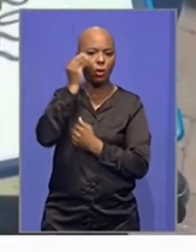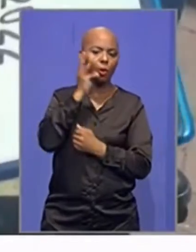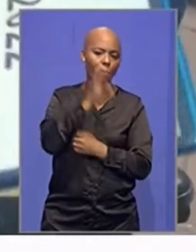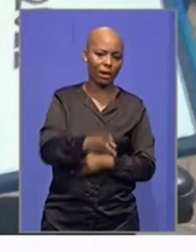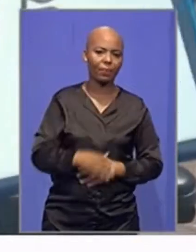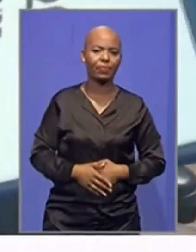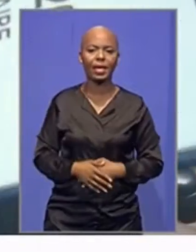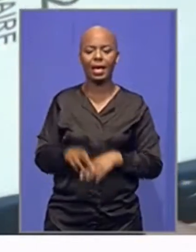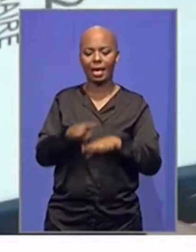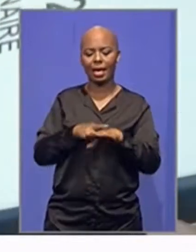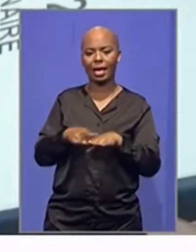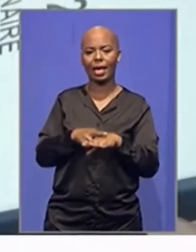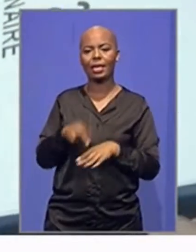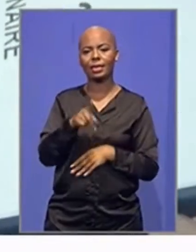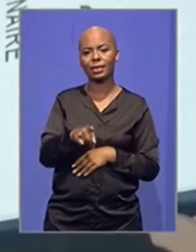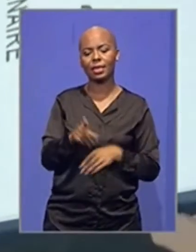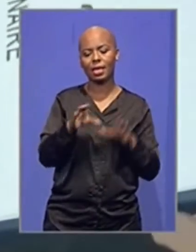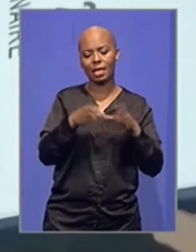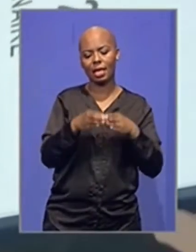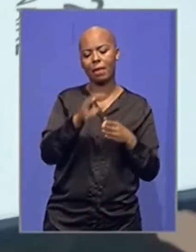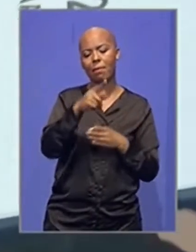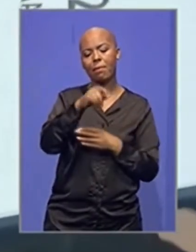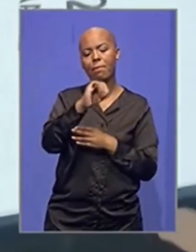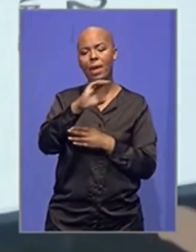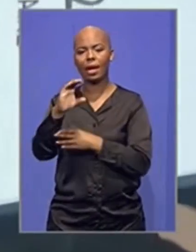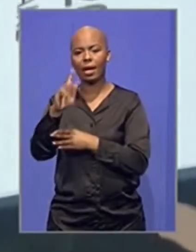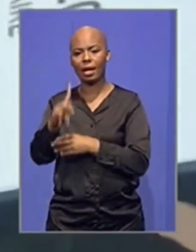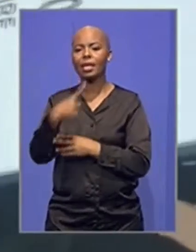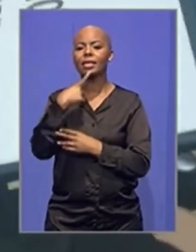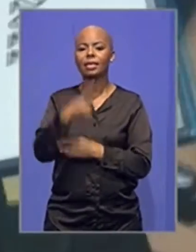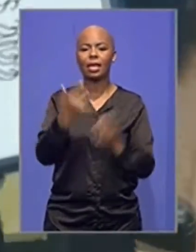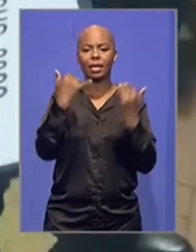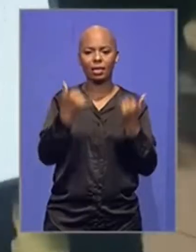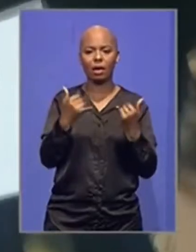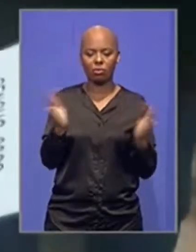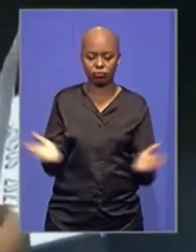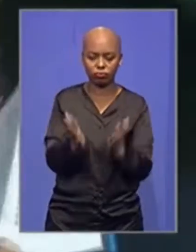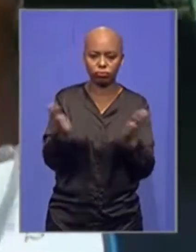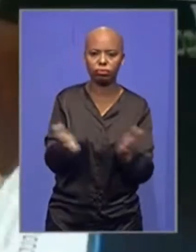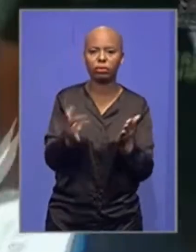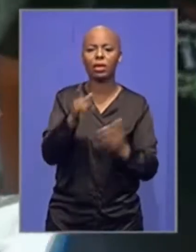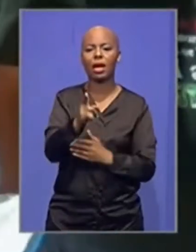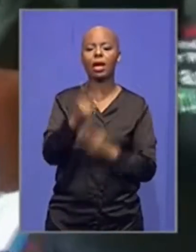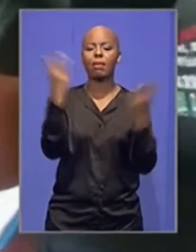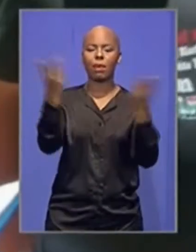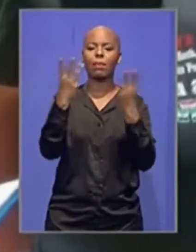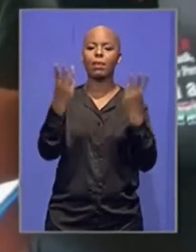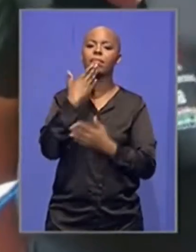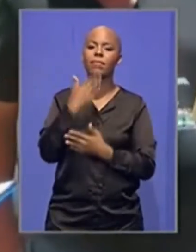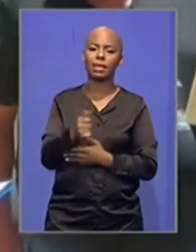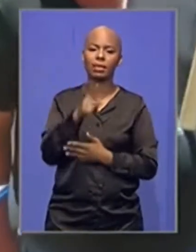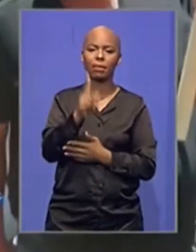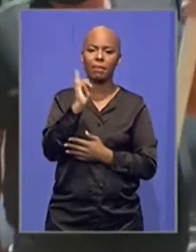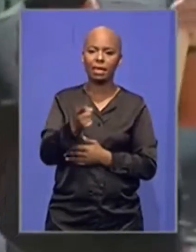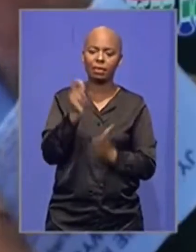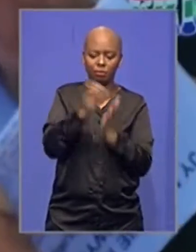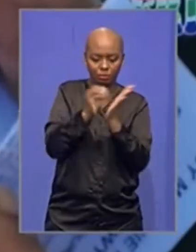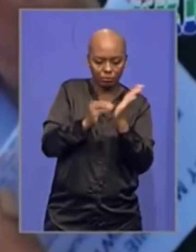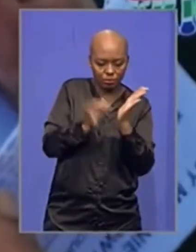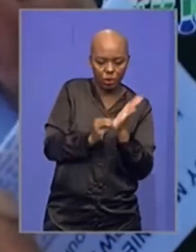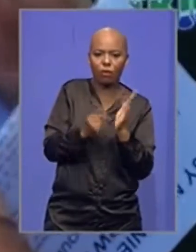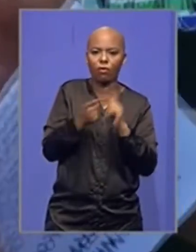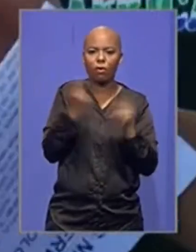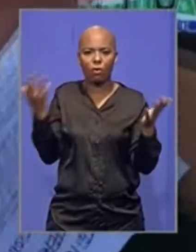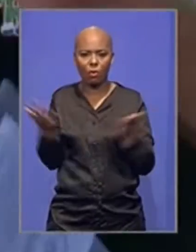classification in Kapa Peke Kapa Kutwani. We have a lot of going to We have a lot people who We have a lot